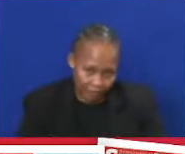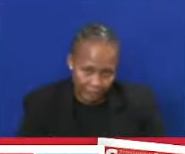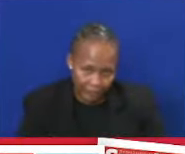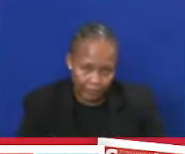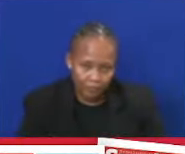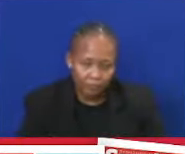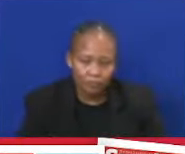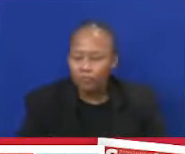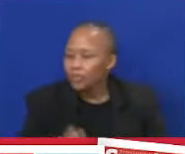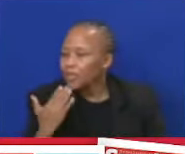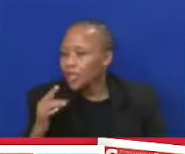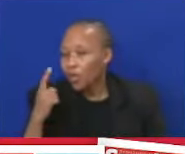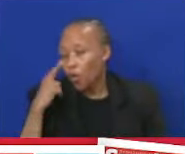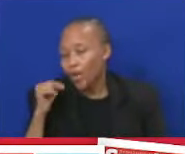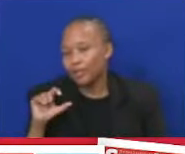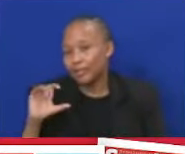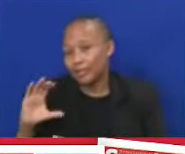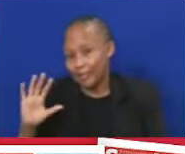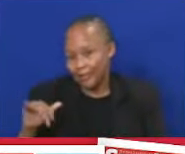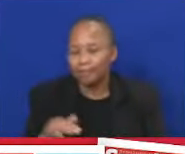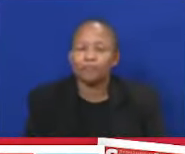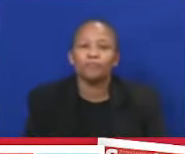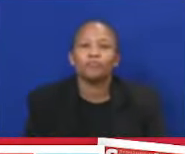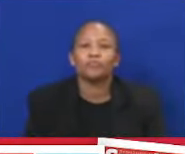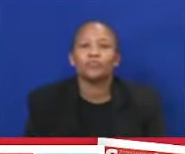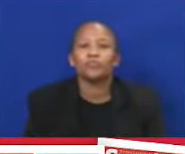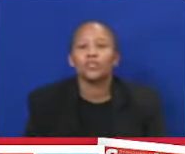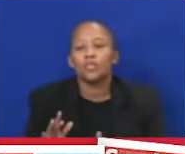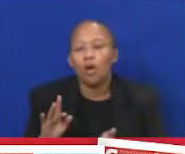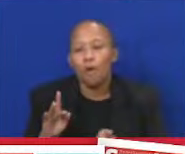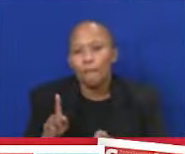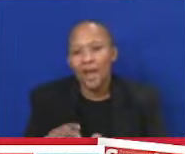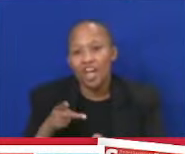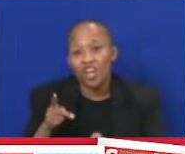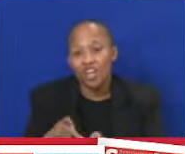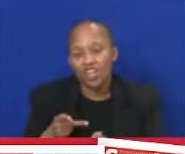Witness C, you can then turn over the page to page 7.